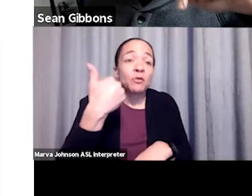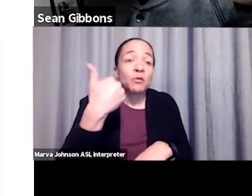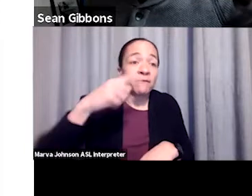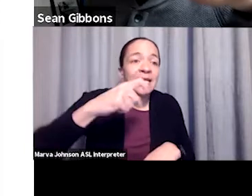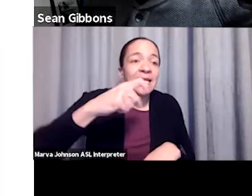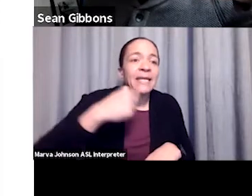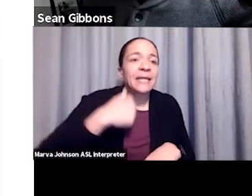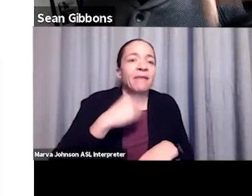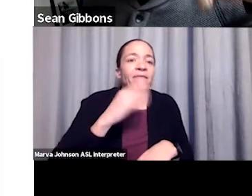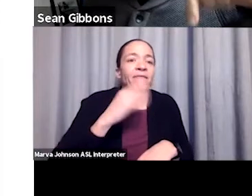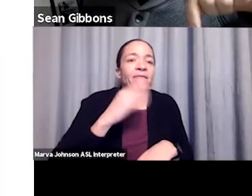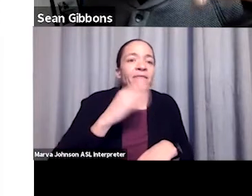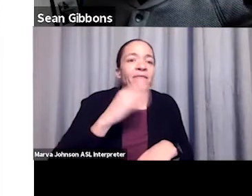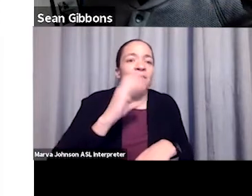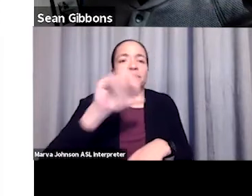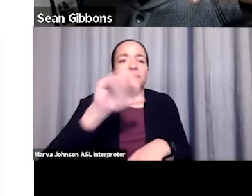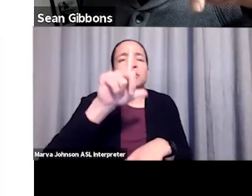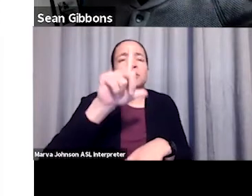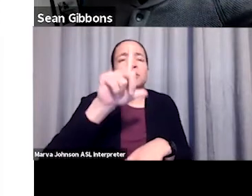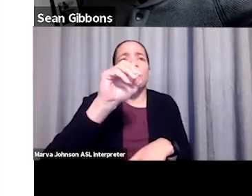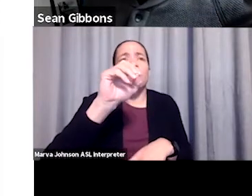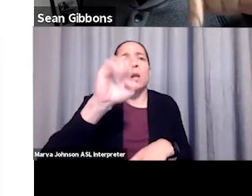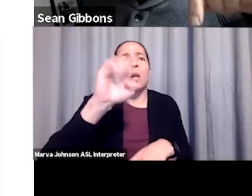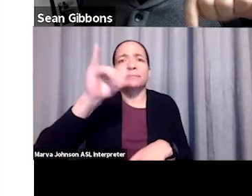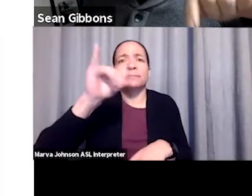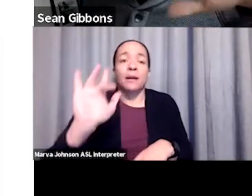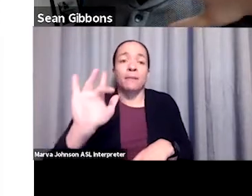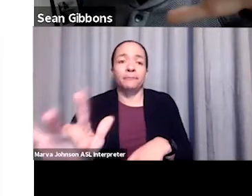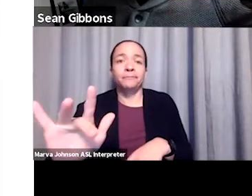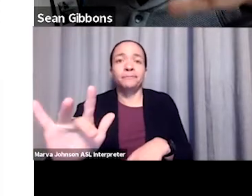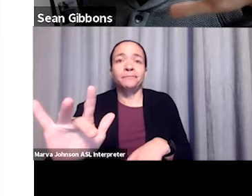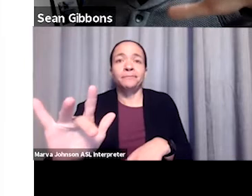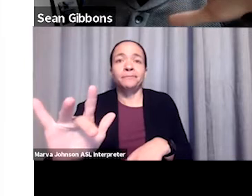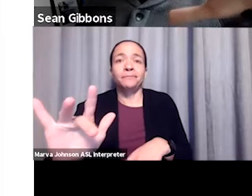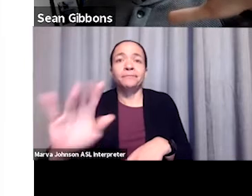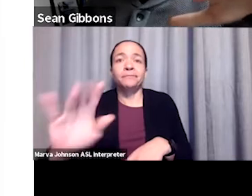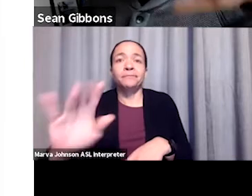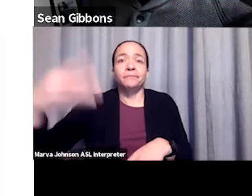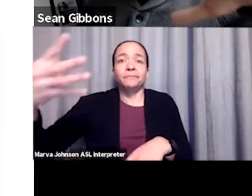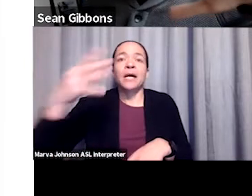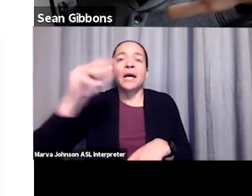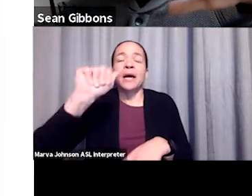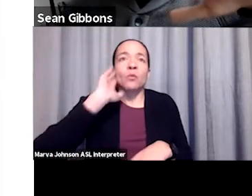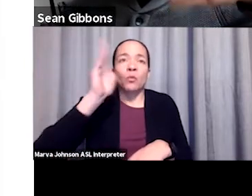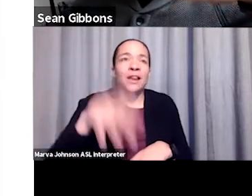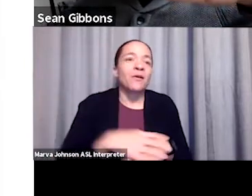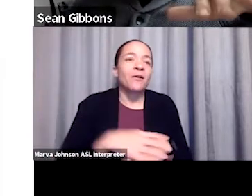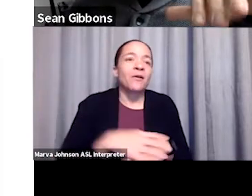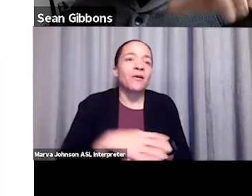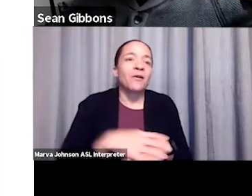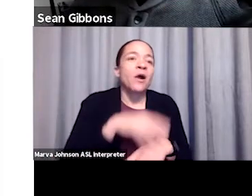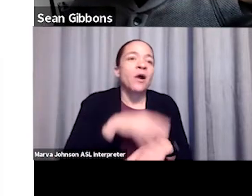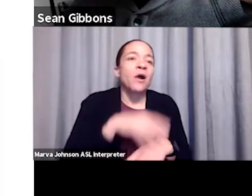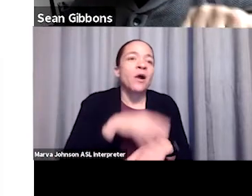for me. Click that open. Our friend Alan is going to be keeping up. Everybody else is a slower talker than I am, so hopefully that'll be easier on